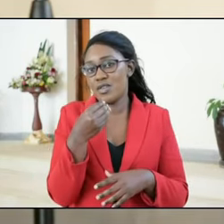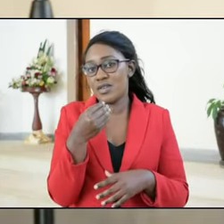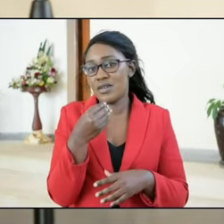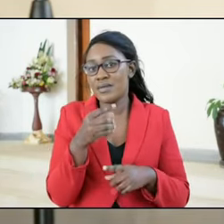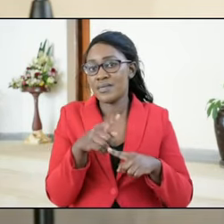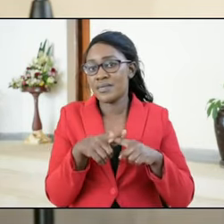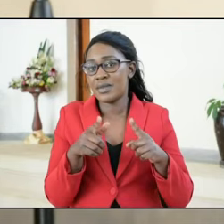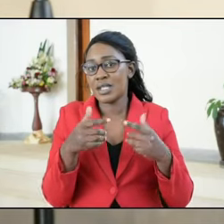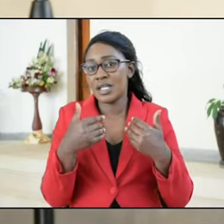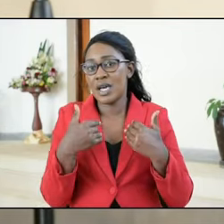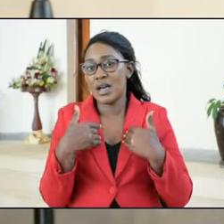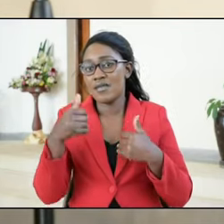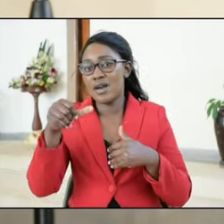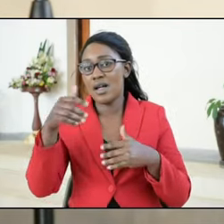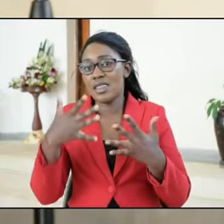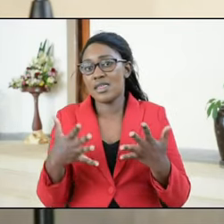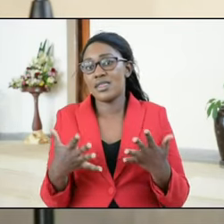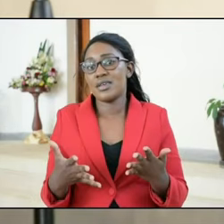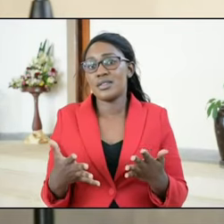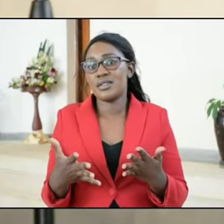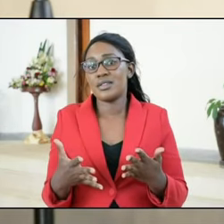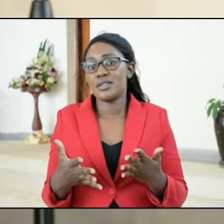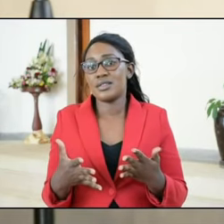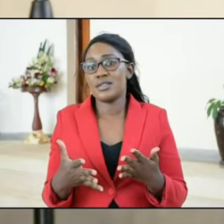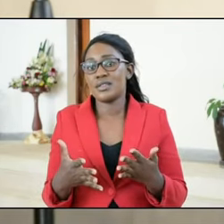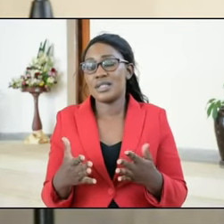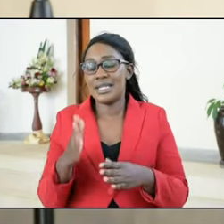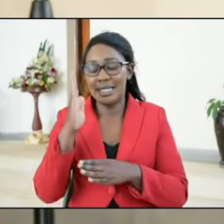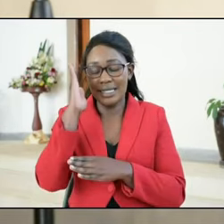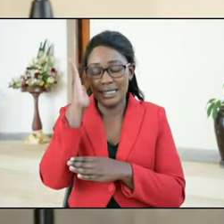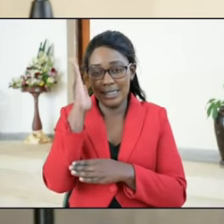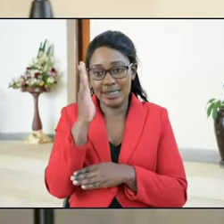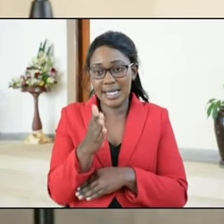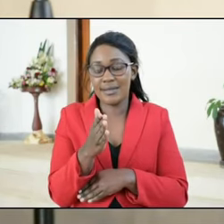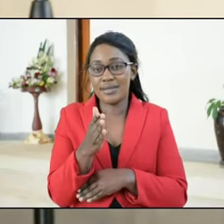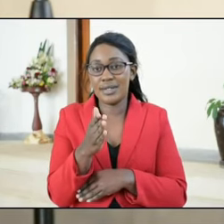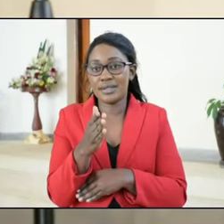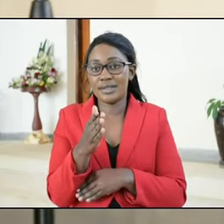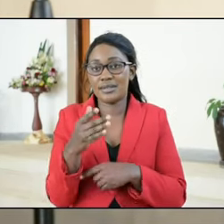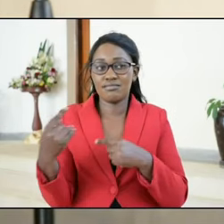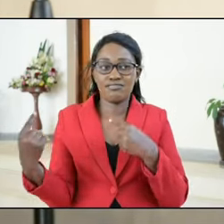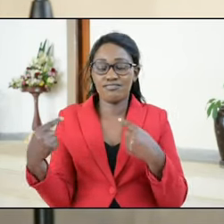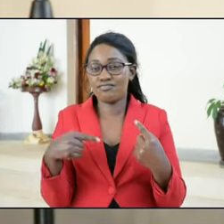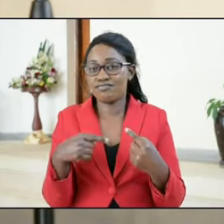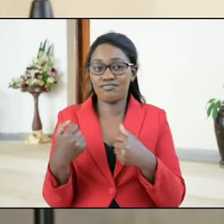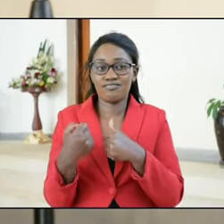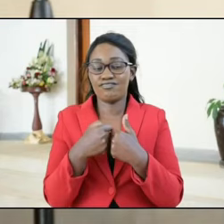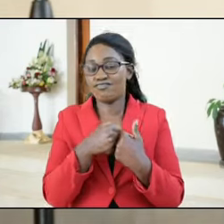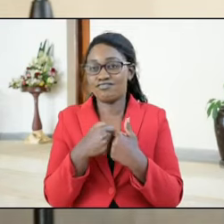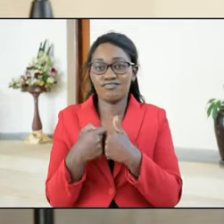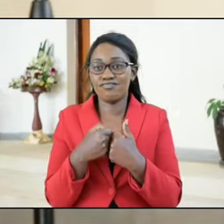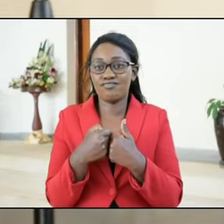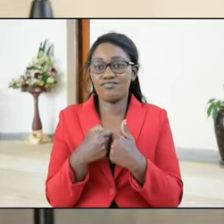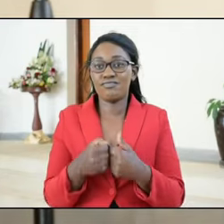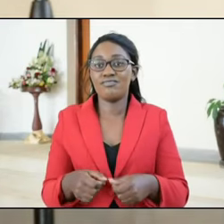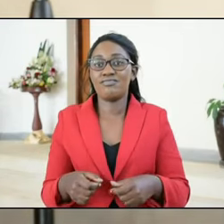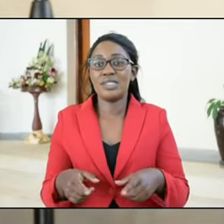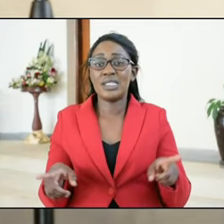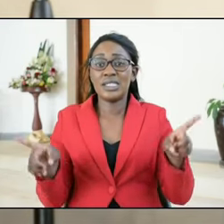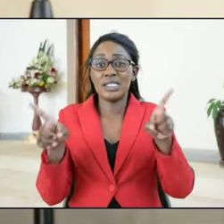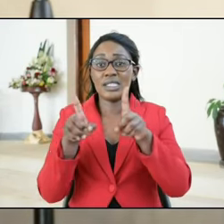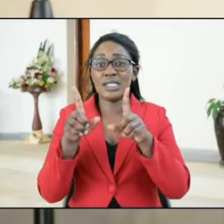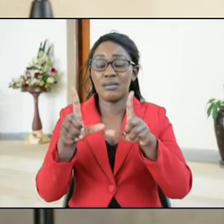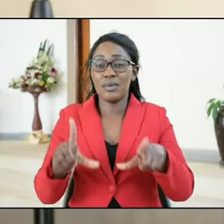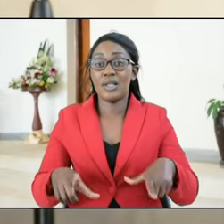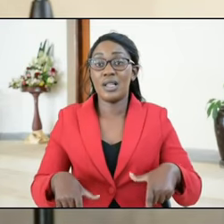there are certain things that come into direct conflict with our lives as Christians. It did during Jesus'